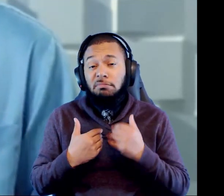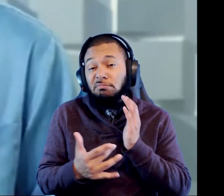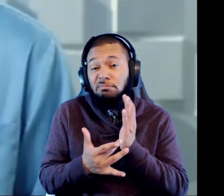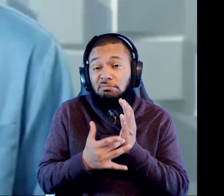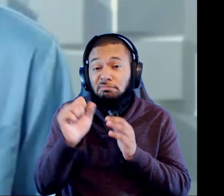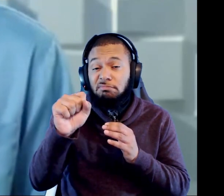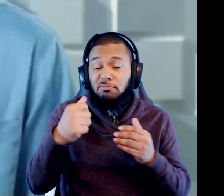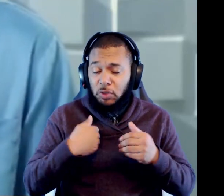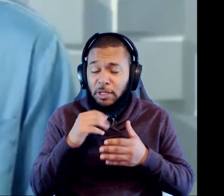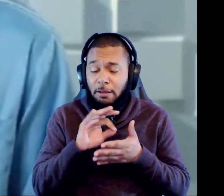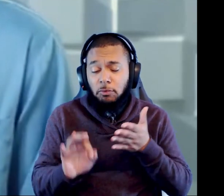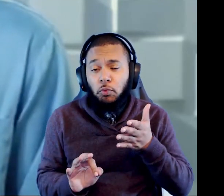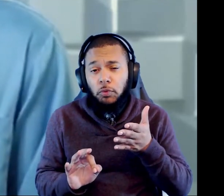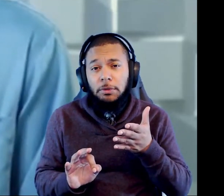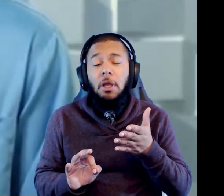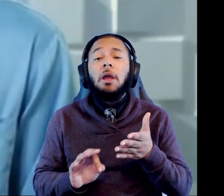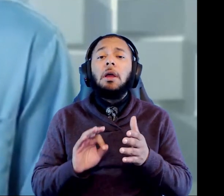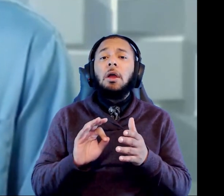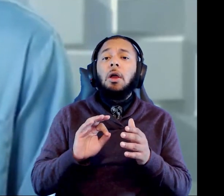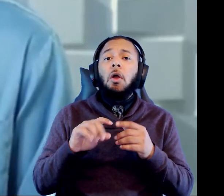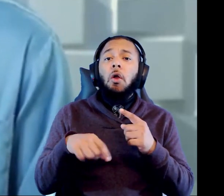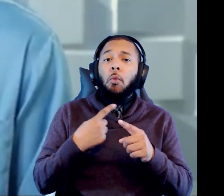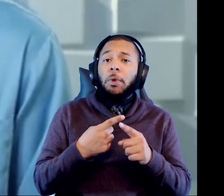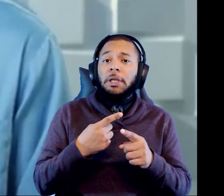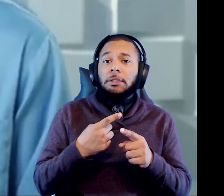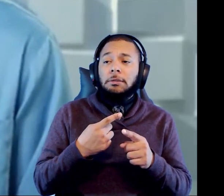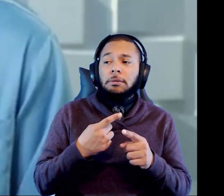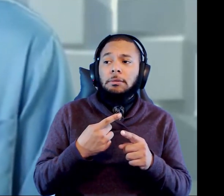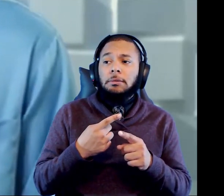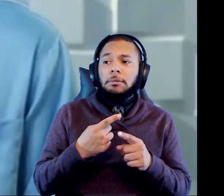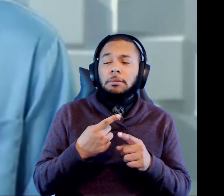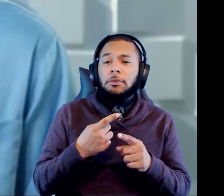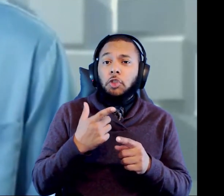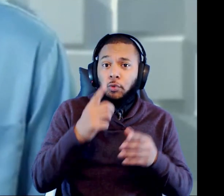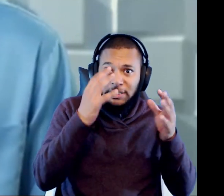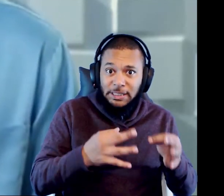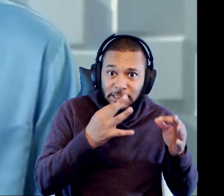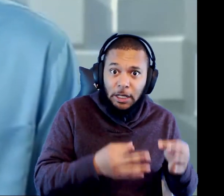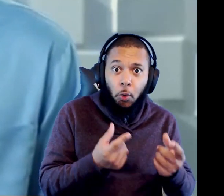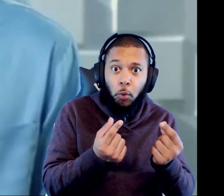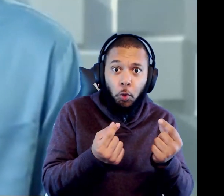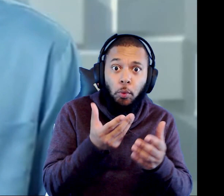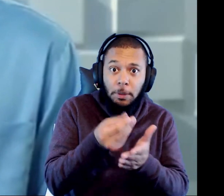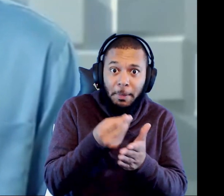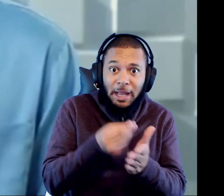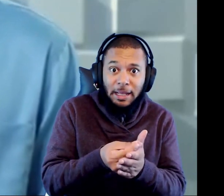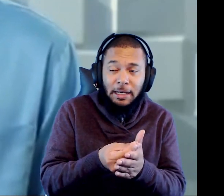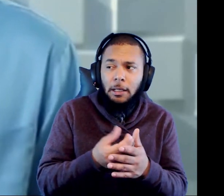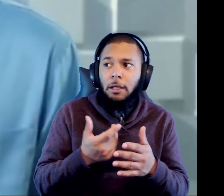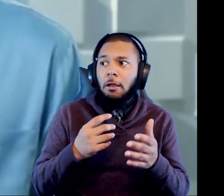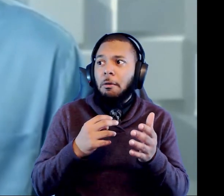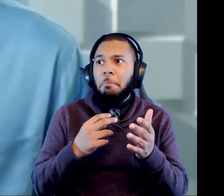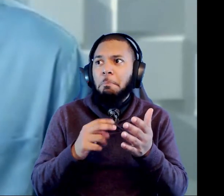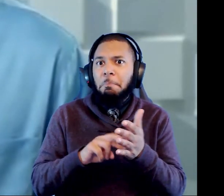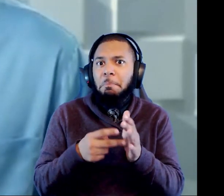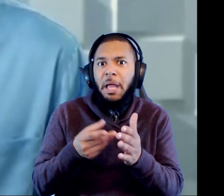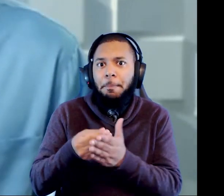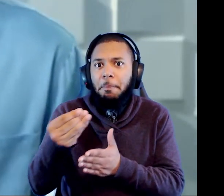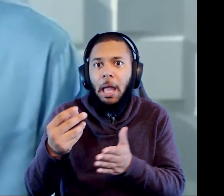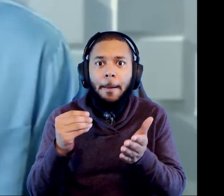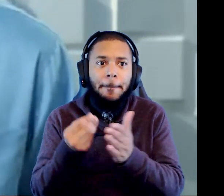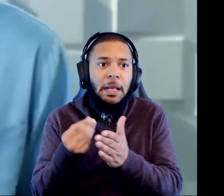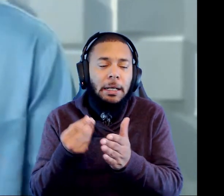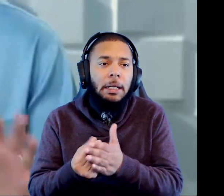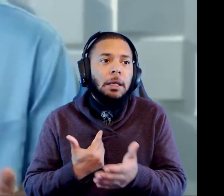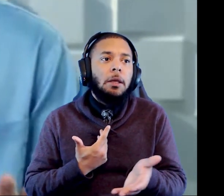do. And when you're making choices with your money, and this could be anything. This could be buying something at the store. This could be getting a loan for a